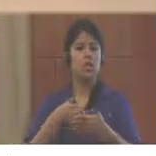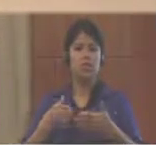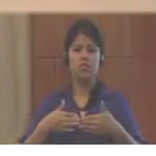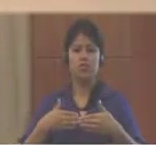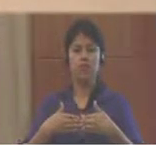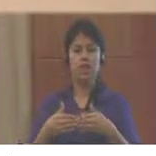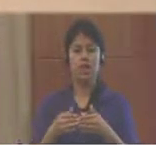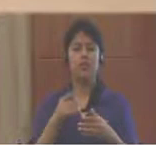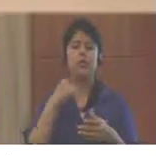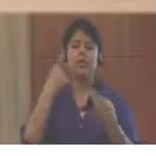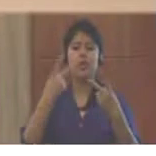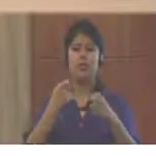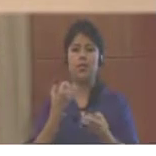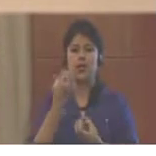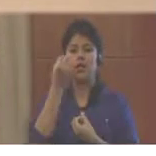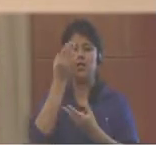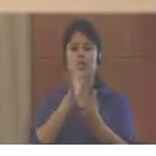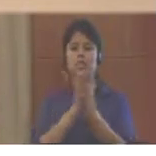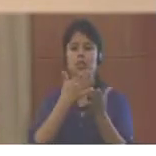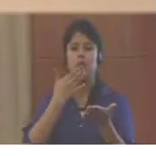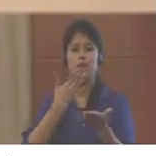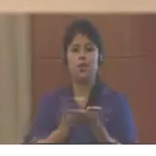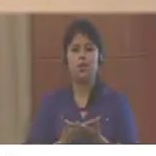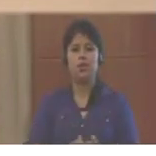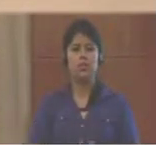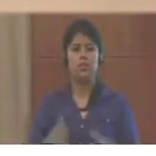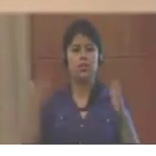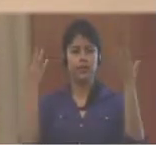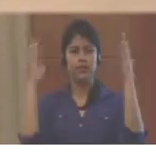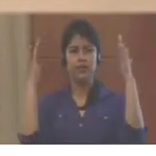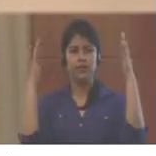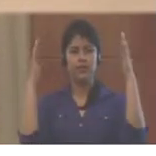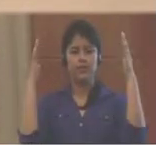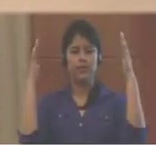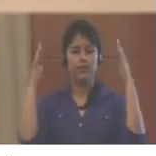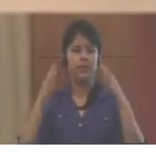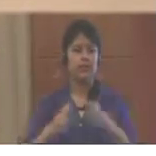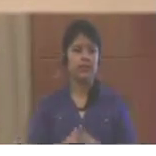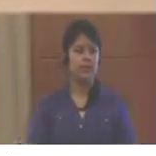most vulnerable communities. And so thank you very much.